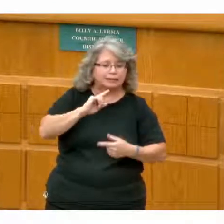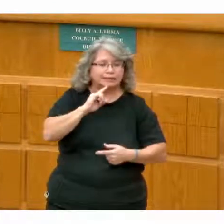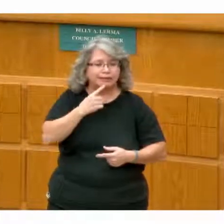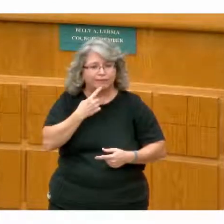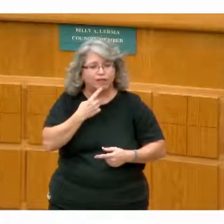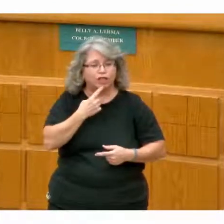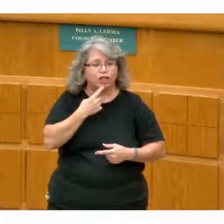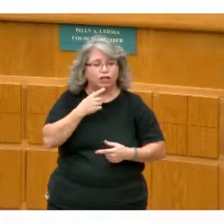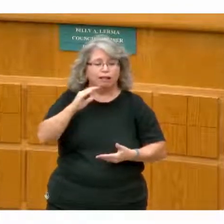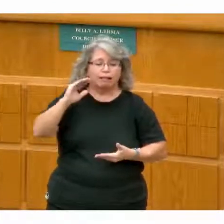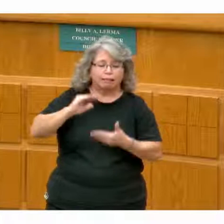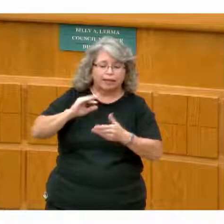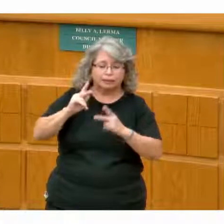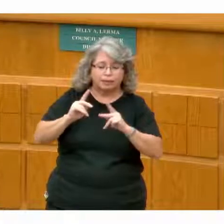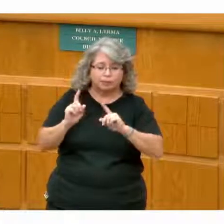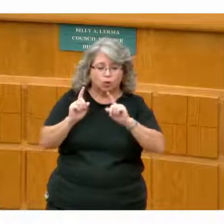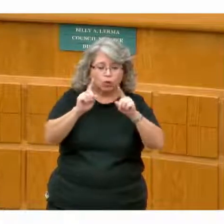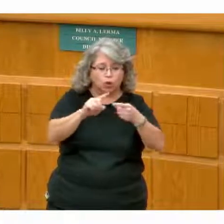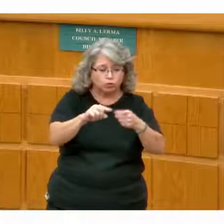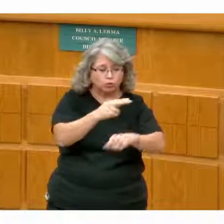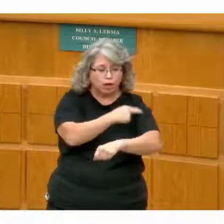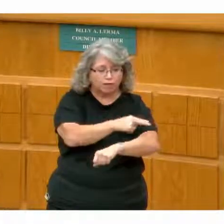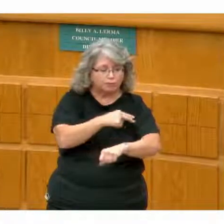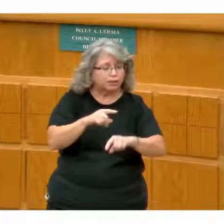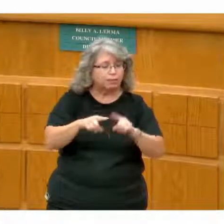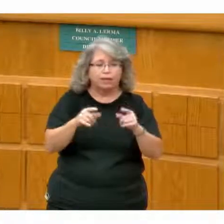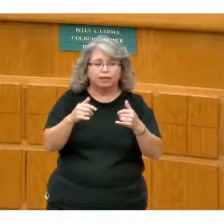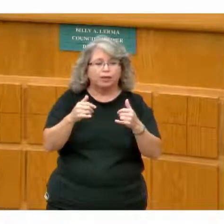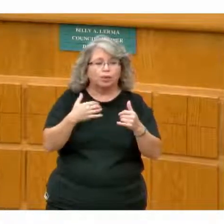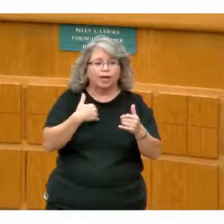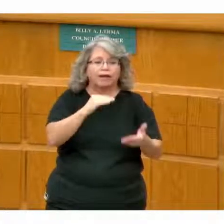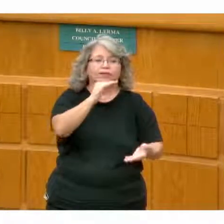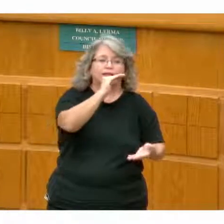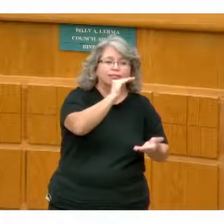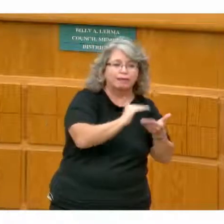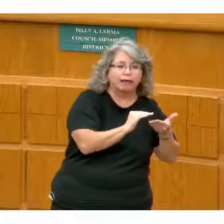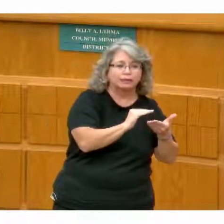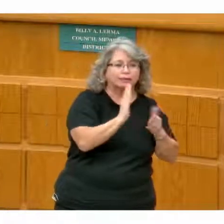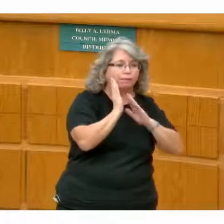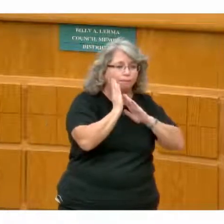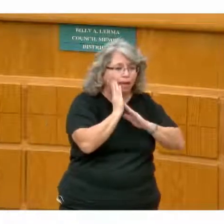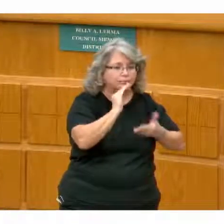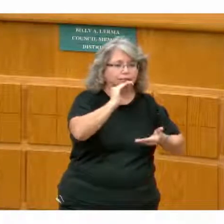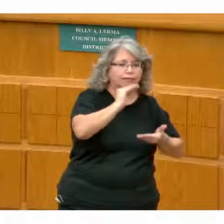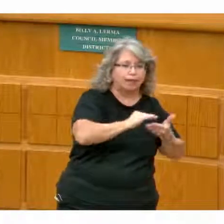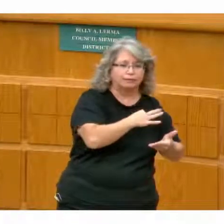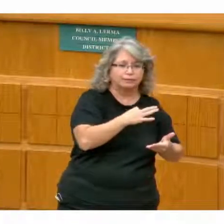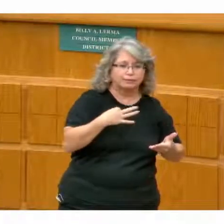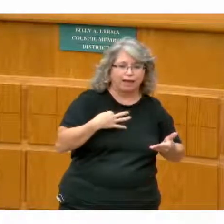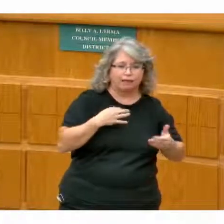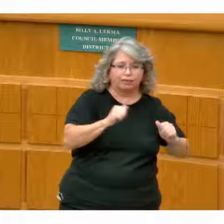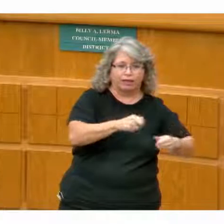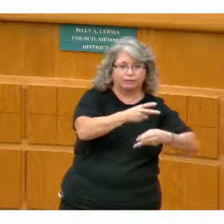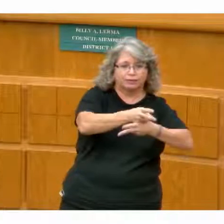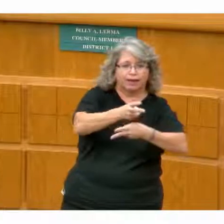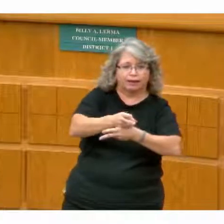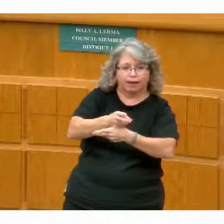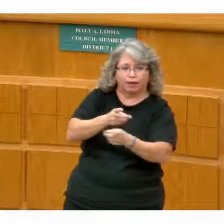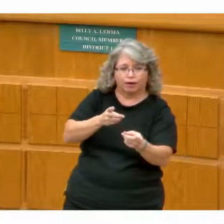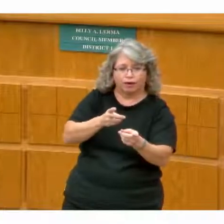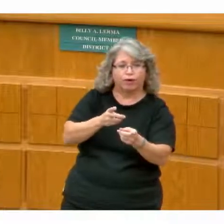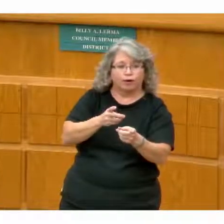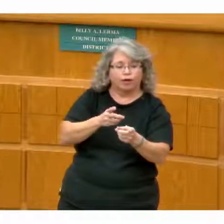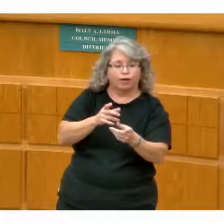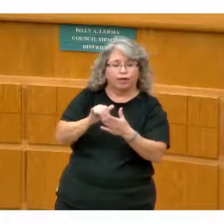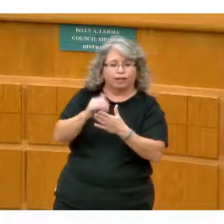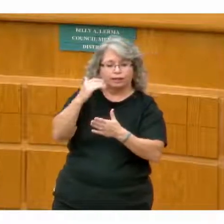them in the hospital and less staff to take care of them. And that's the thing that we're very concerned about right now and why we want or encouraging people to